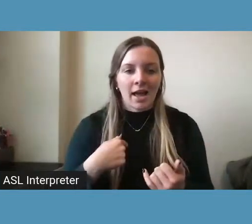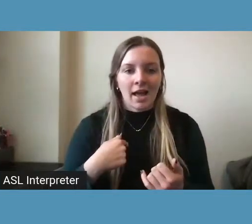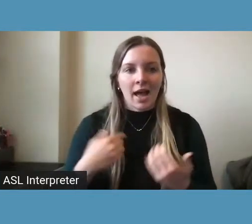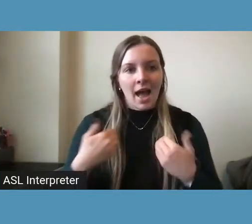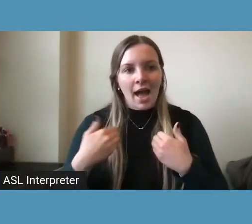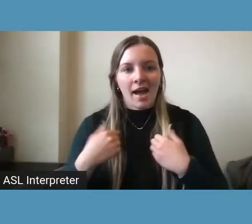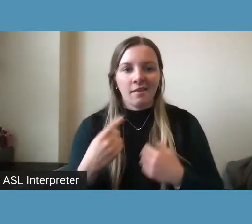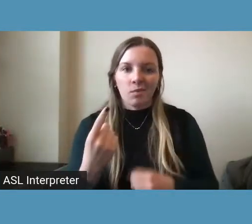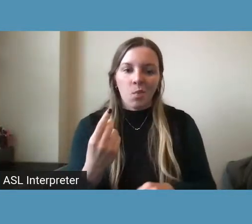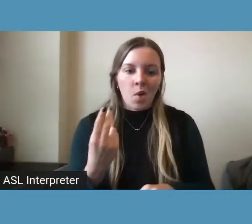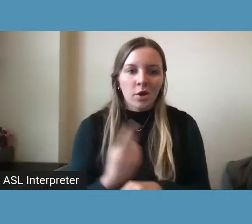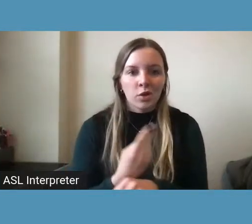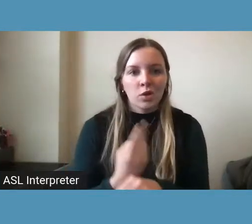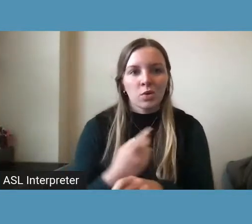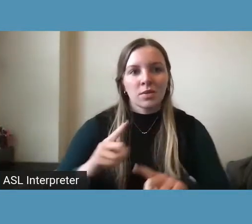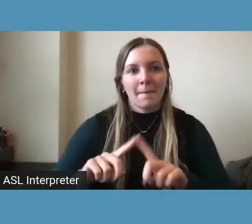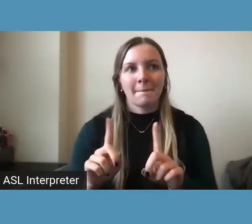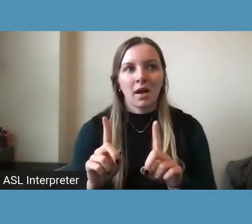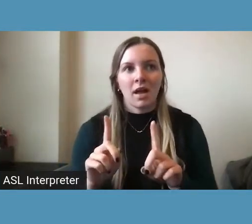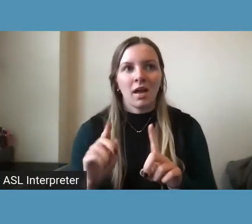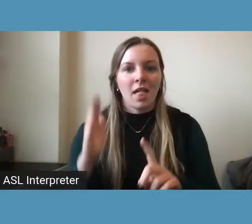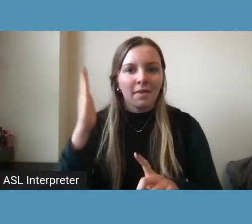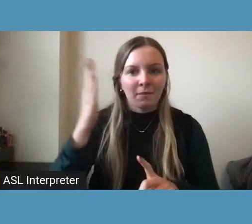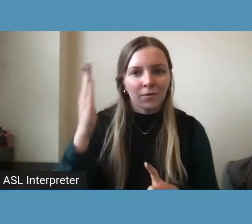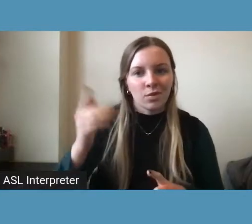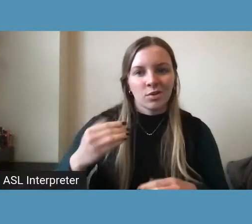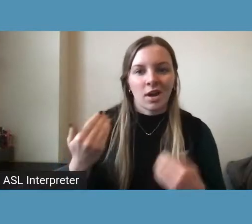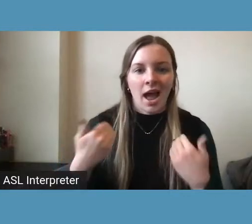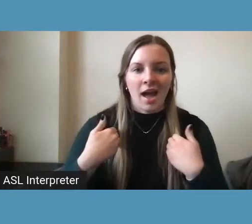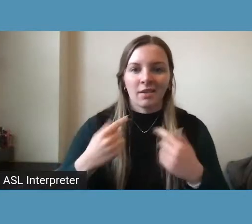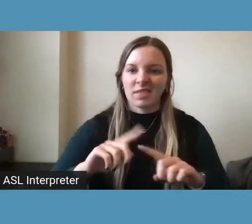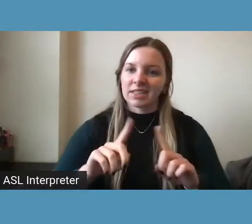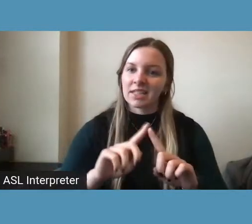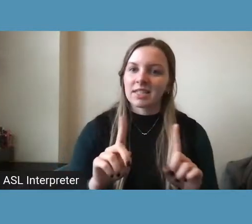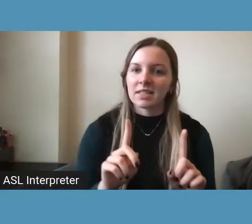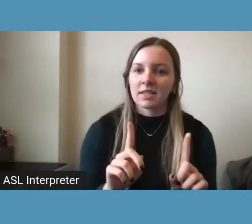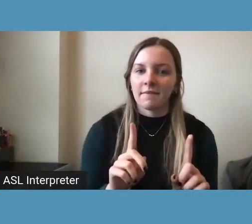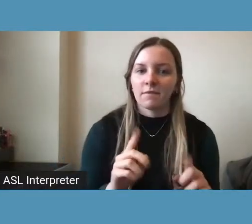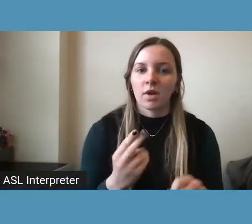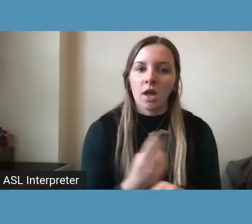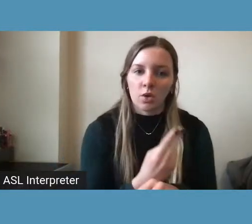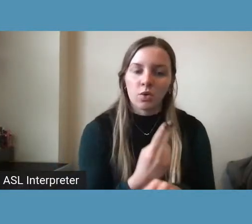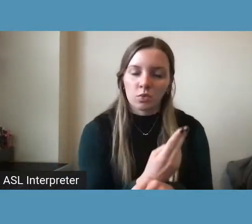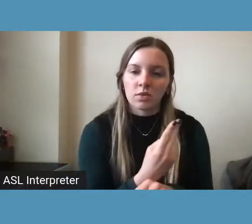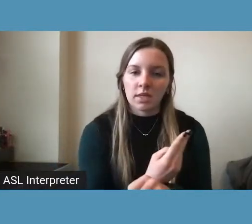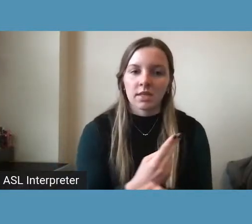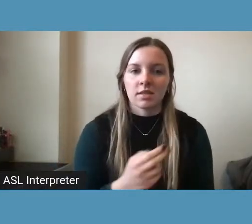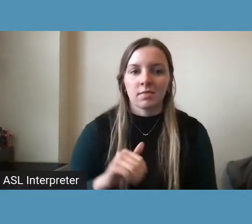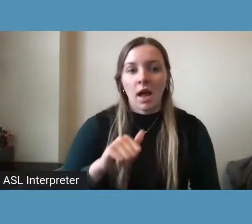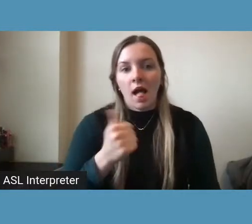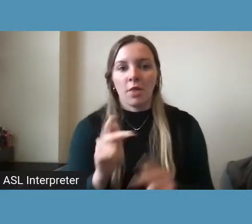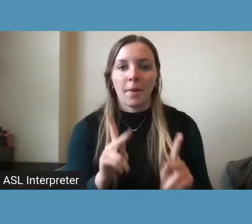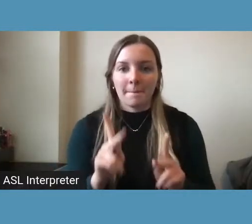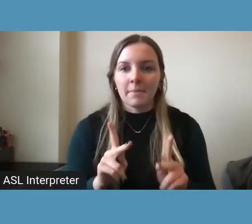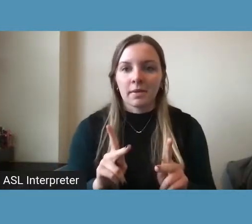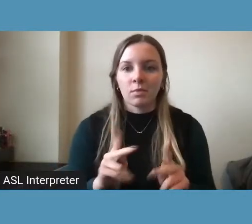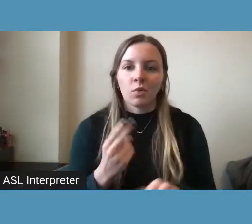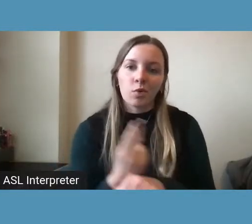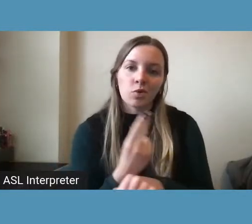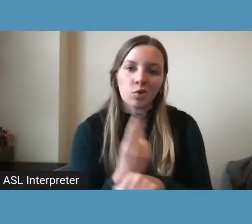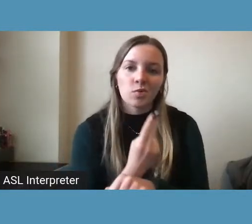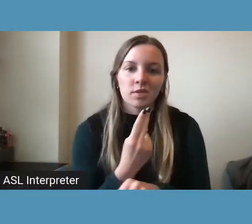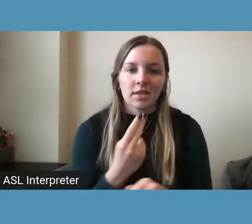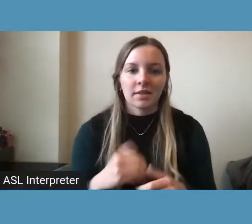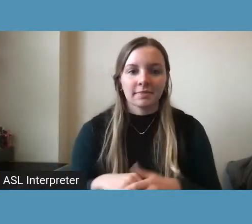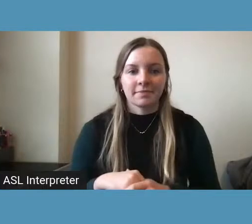and preserve that digital information to make it available for others to use and reuse for novel purposes. And